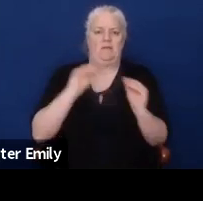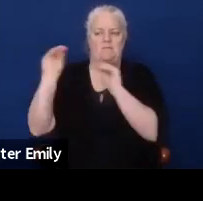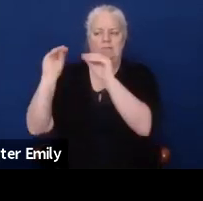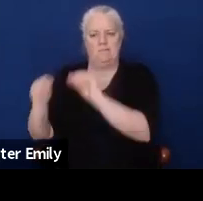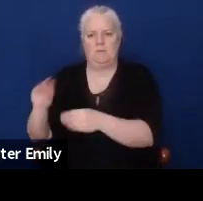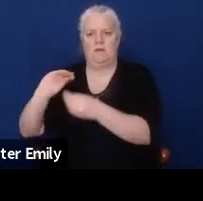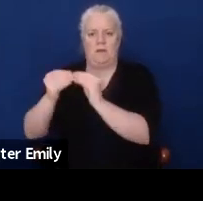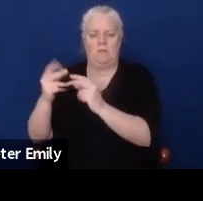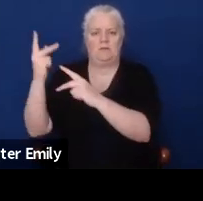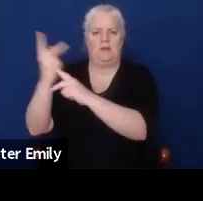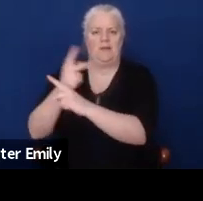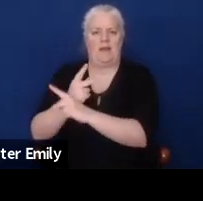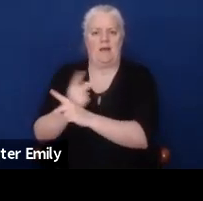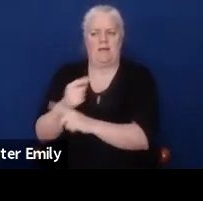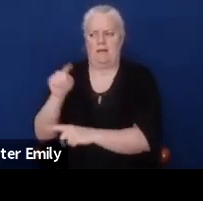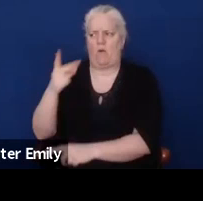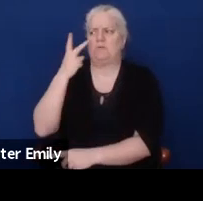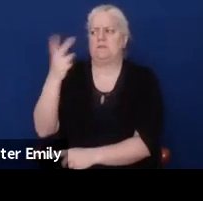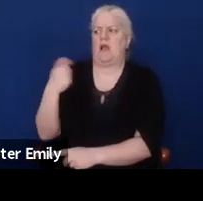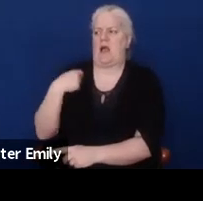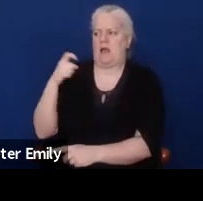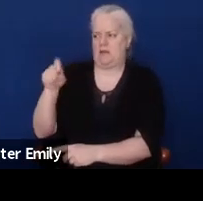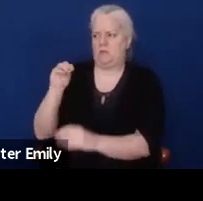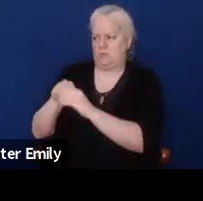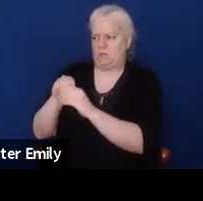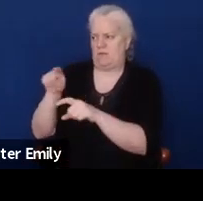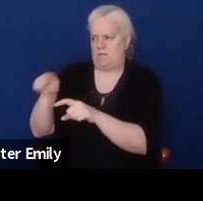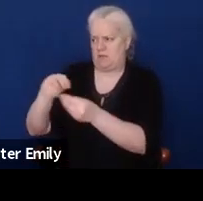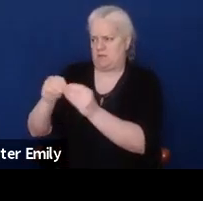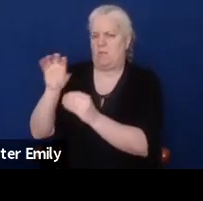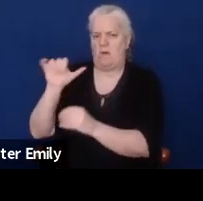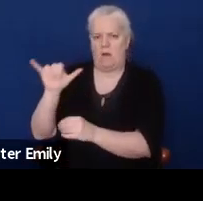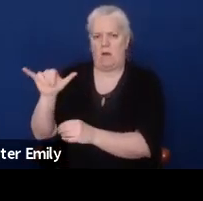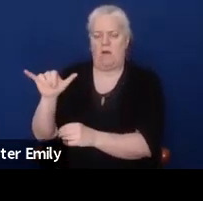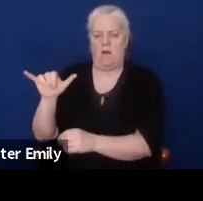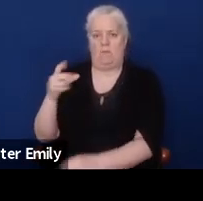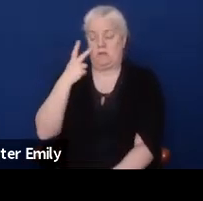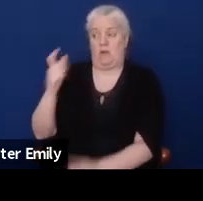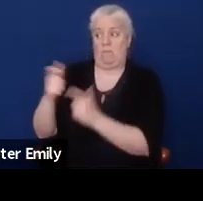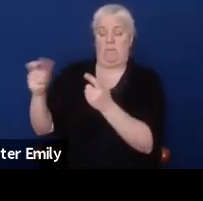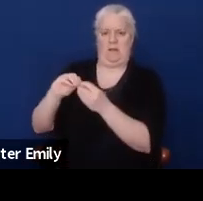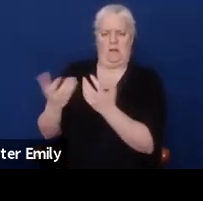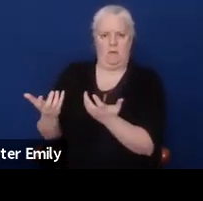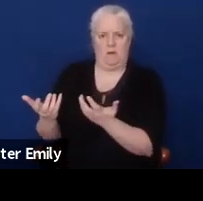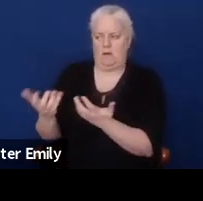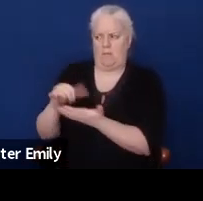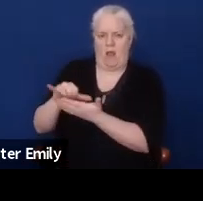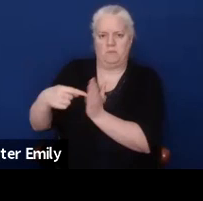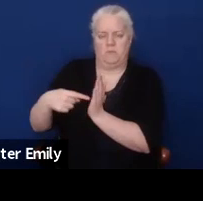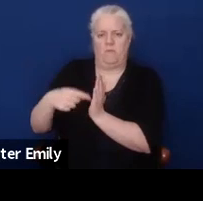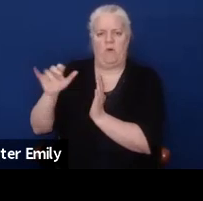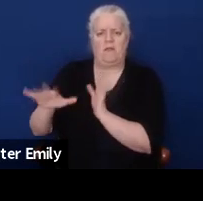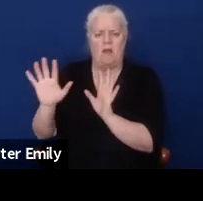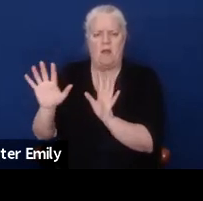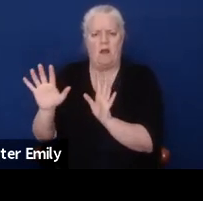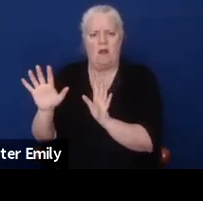how much you need to save monthly. And don't be afraid. It gave me a big number. I couldn't afford that. So I brought down